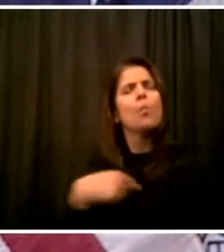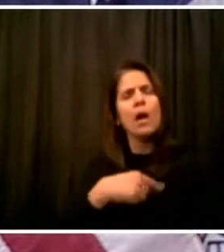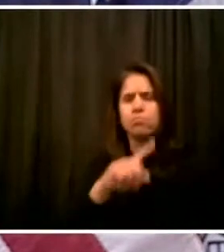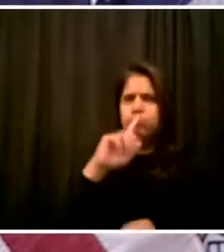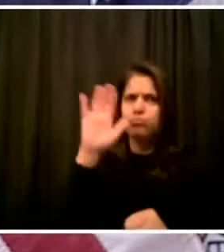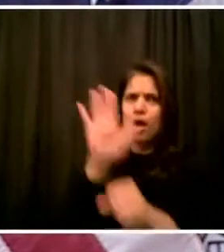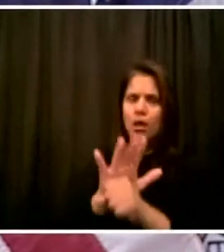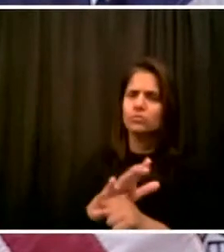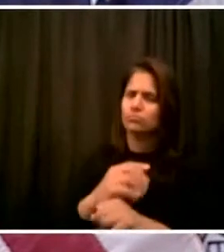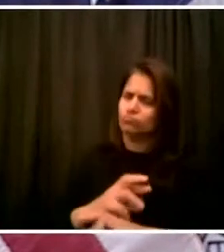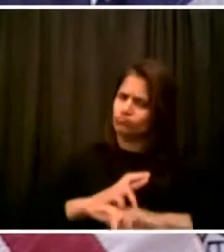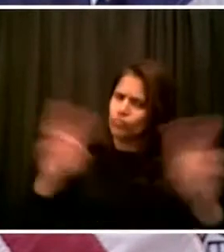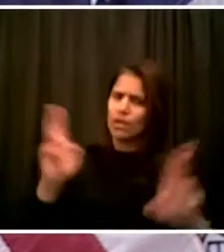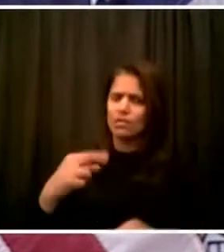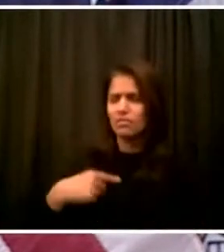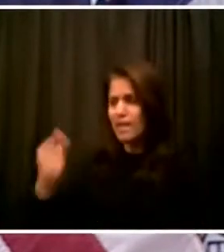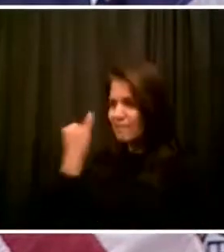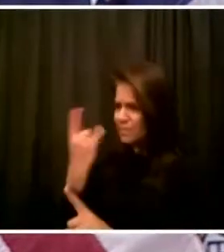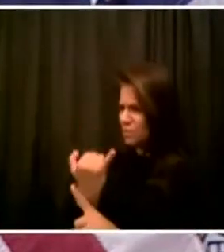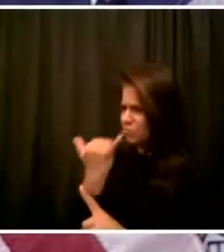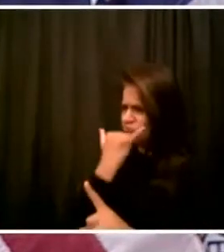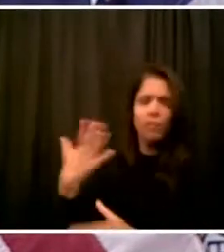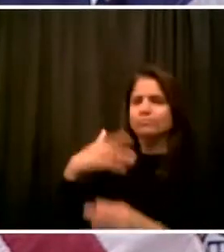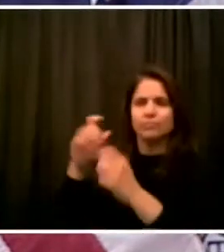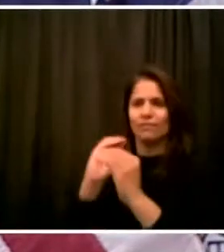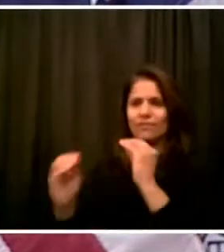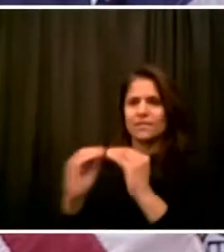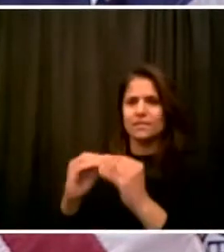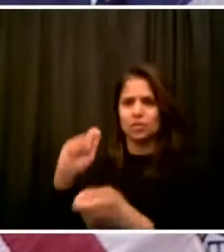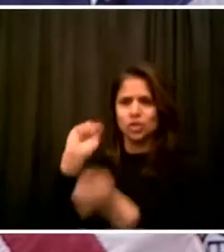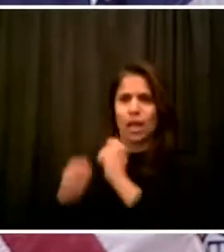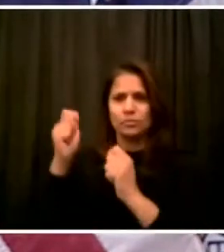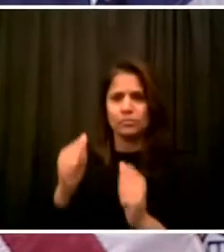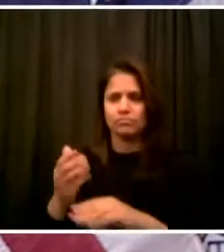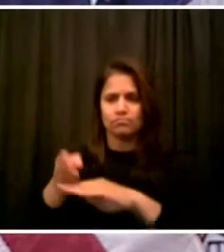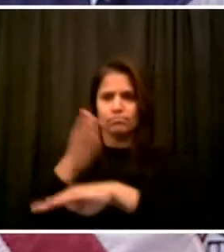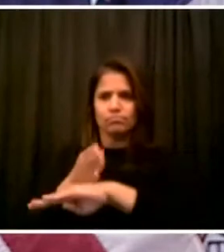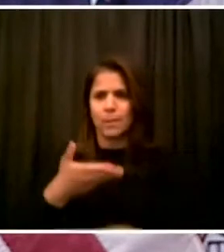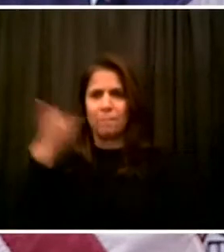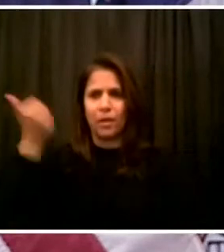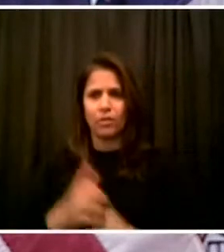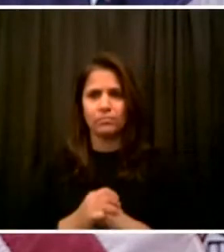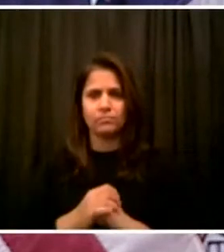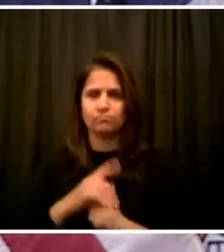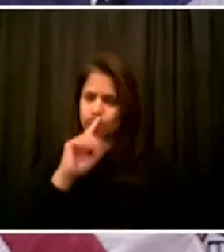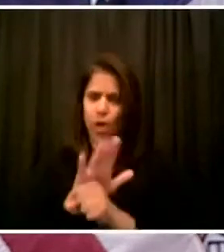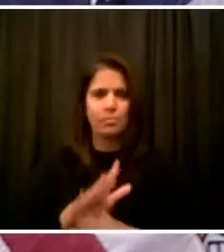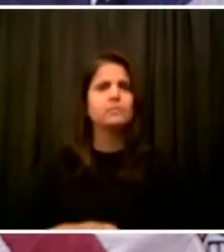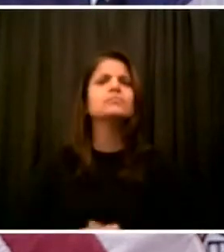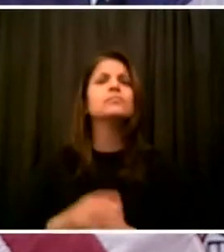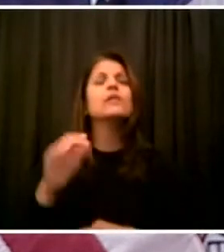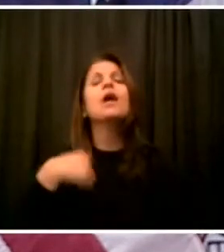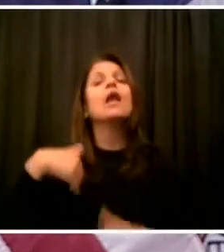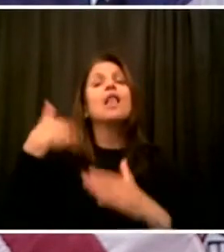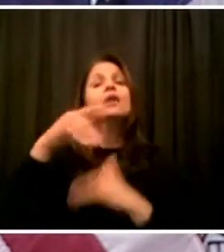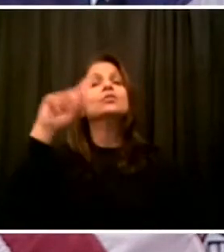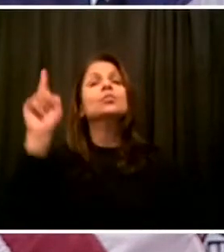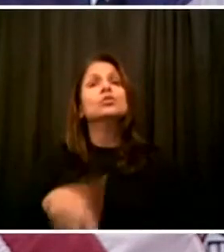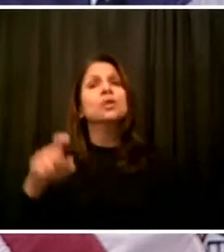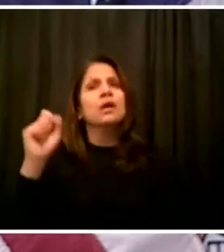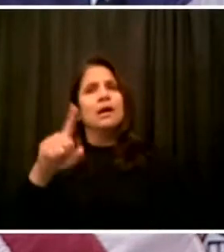affairs. We will fix it. Last question goes to Anna from the Daily News. Anna? Hi, Mr. Mayor. Two